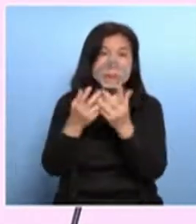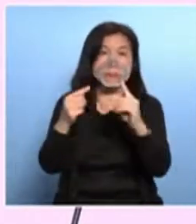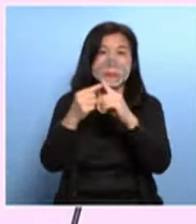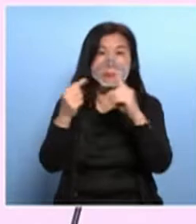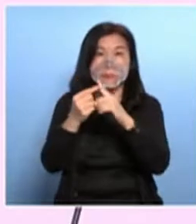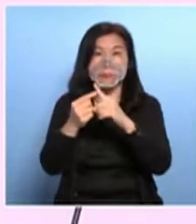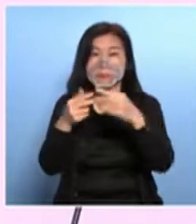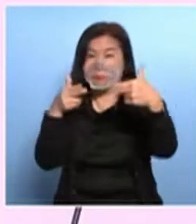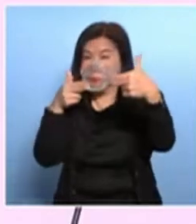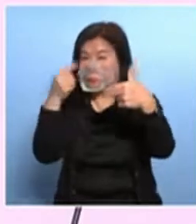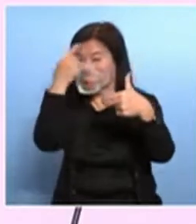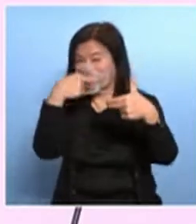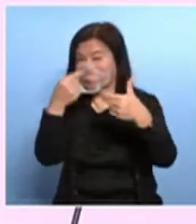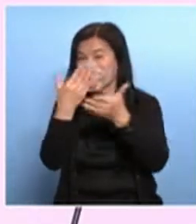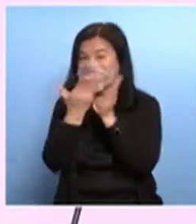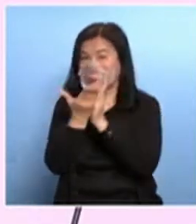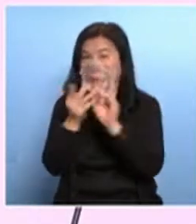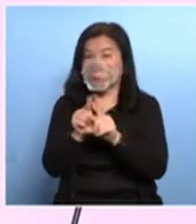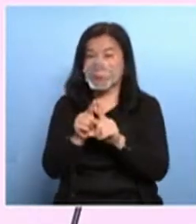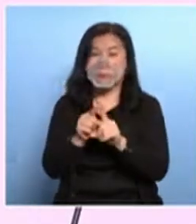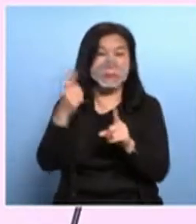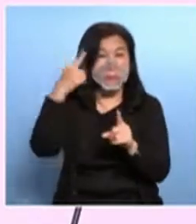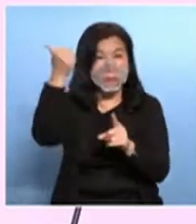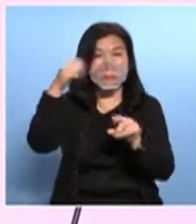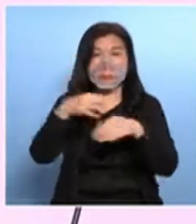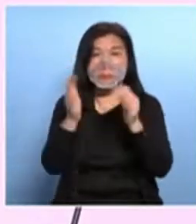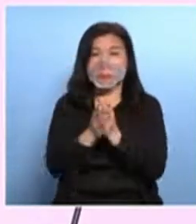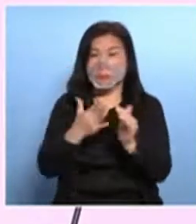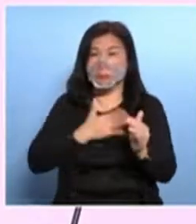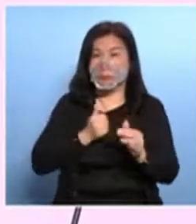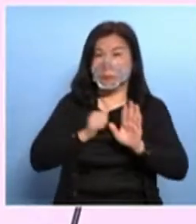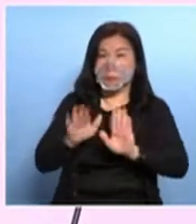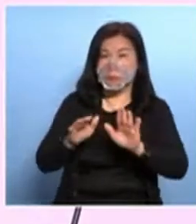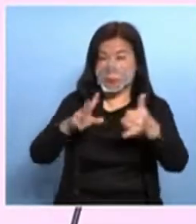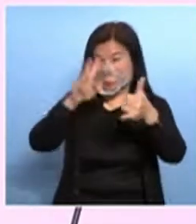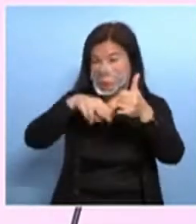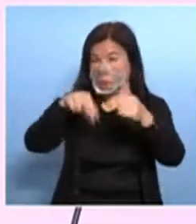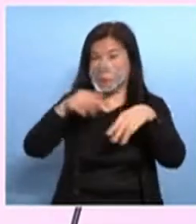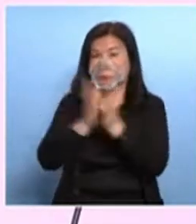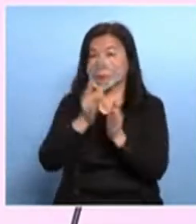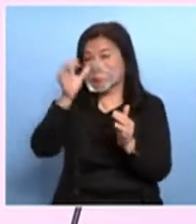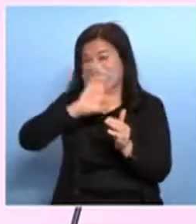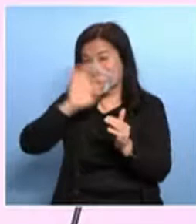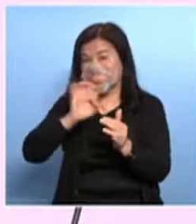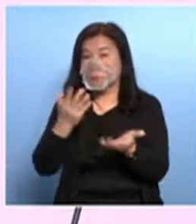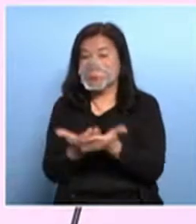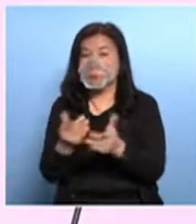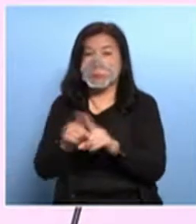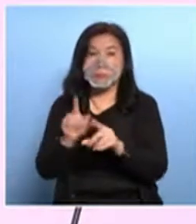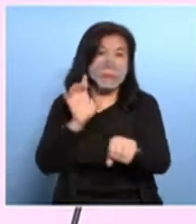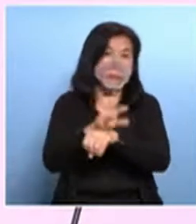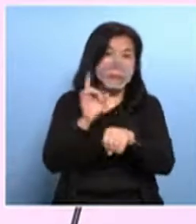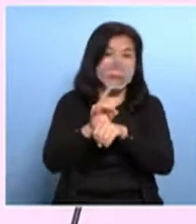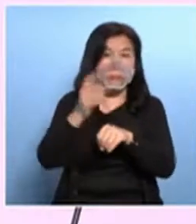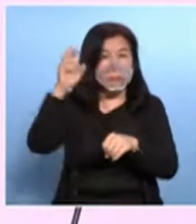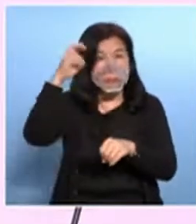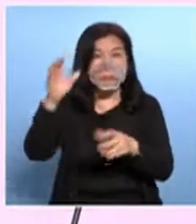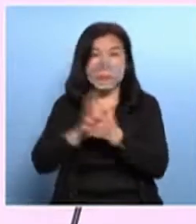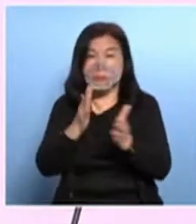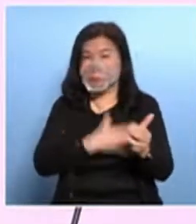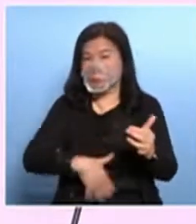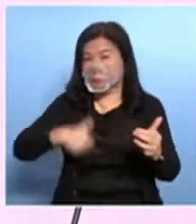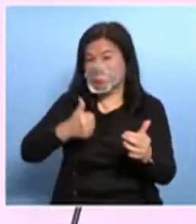biomedicine, big data, and artificial intelligence, which can be applied in various areas such as prevention, diagnosis, drug